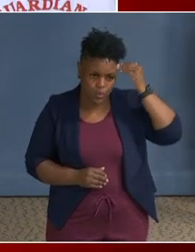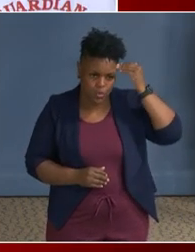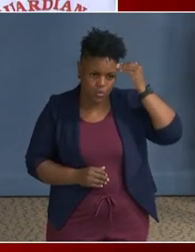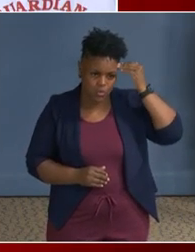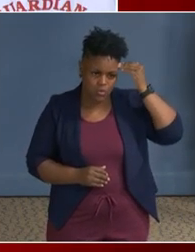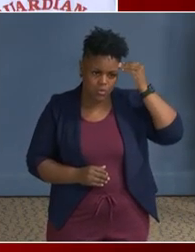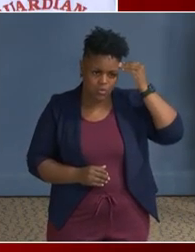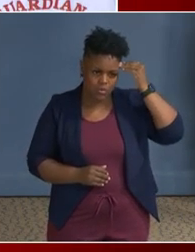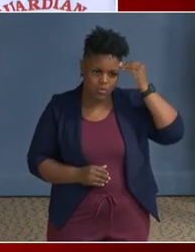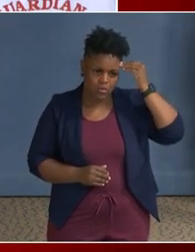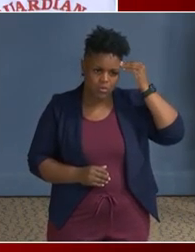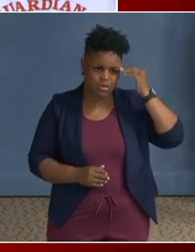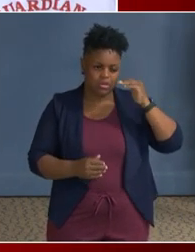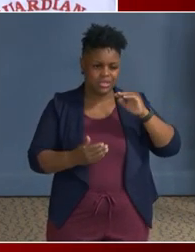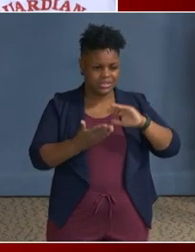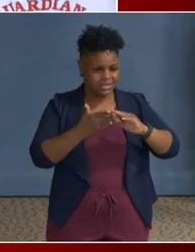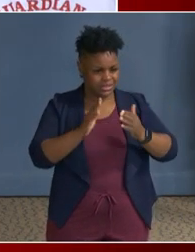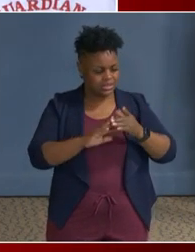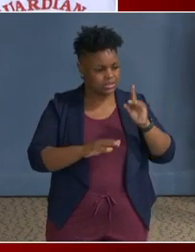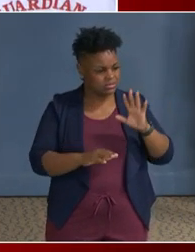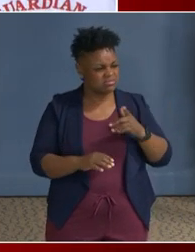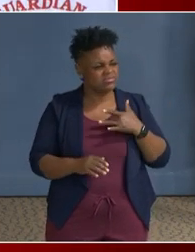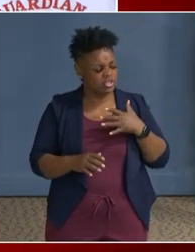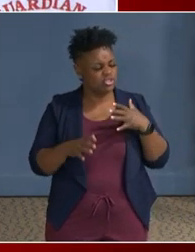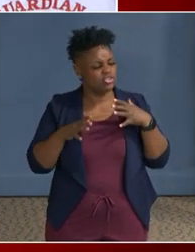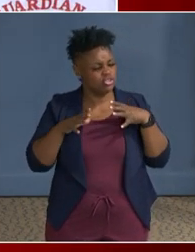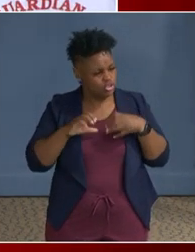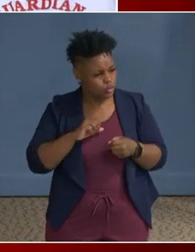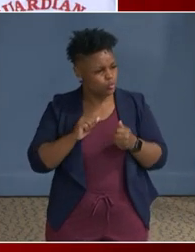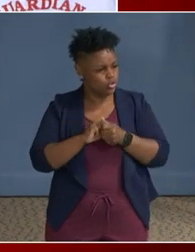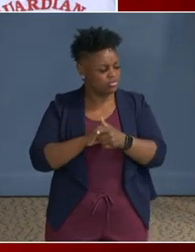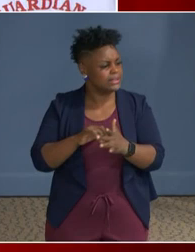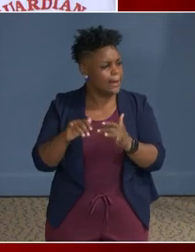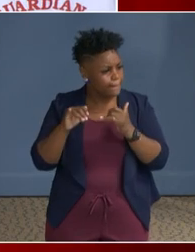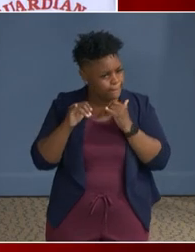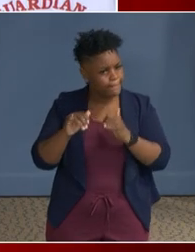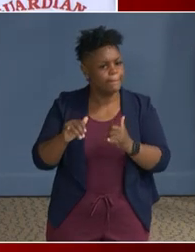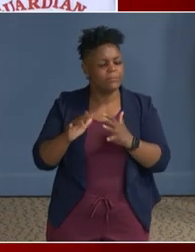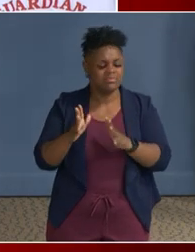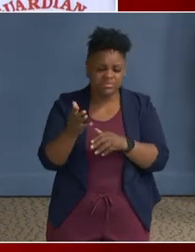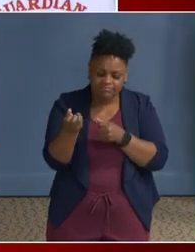that the city hurts with her and is with her, and we're going to do all that we can to help her.